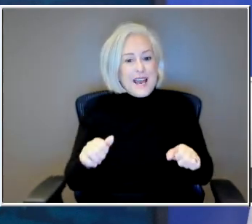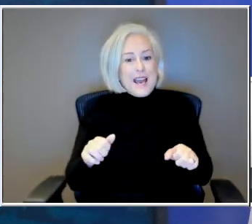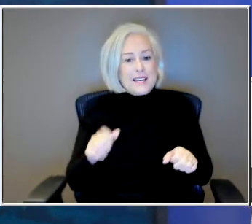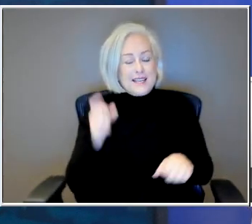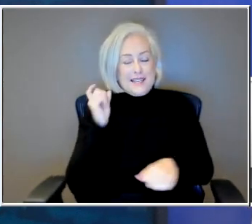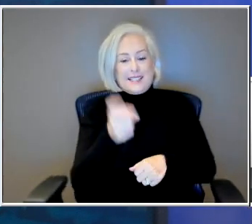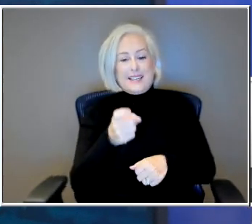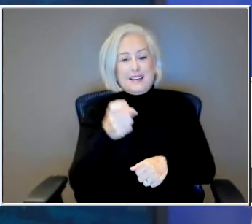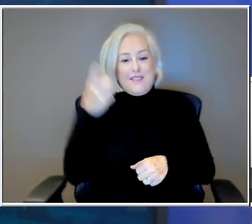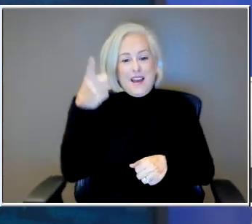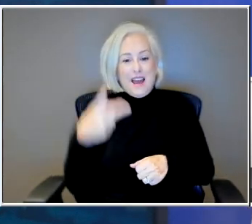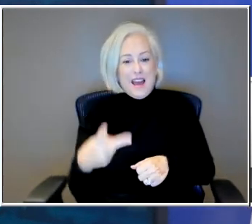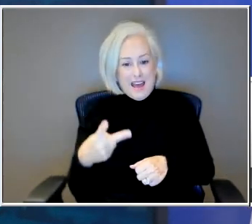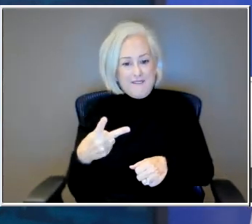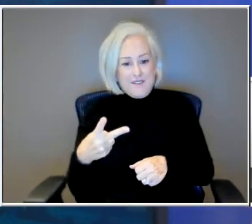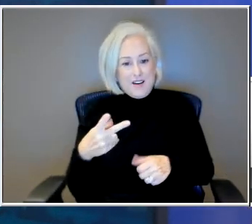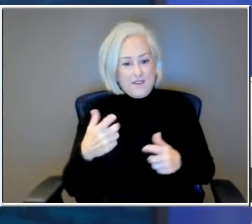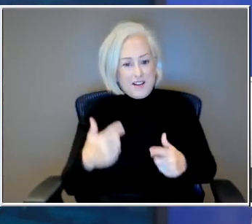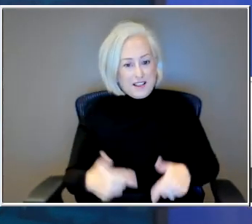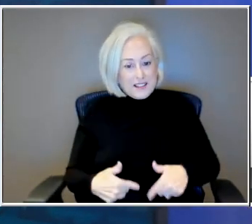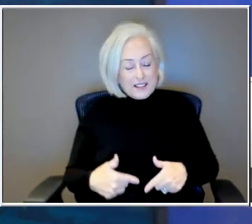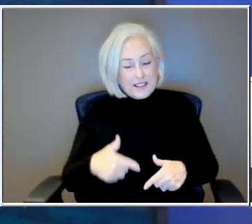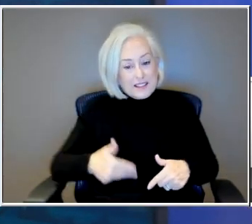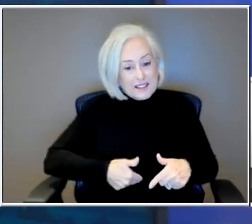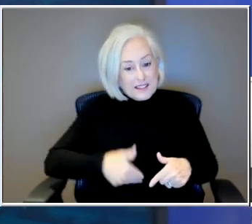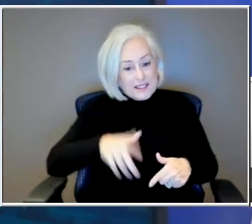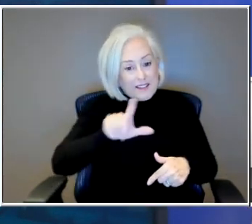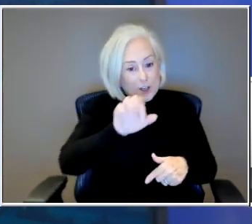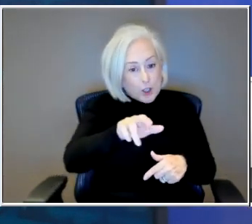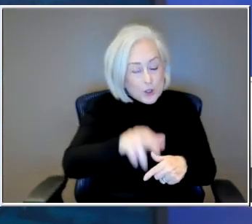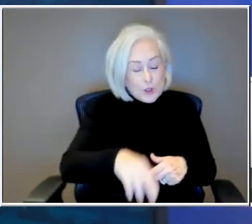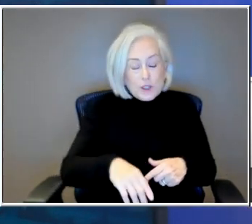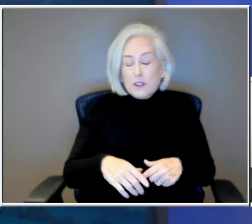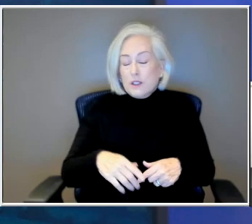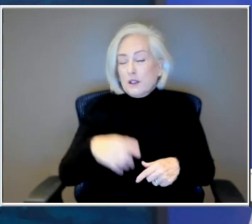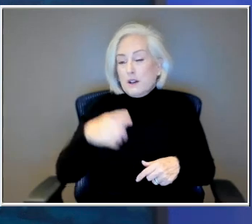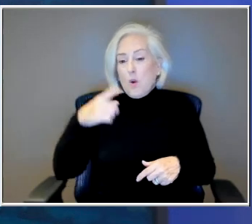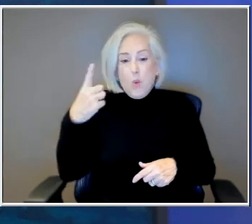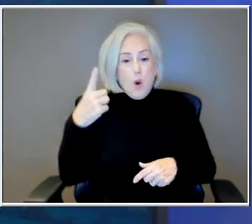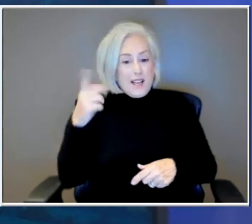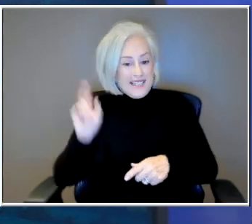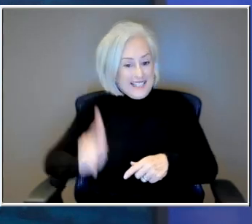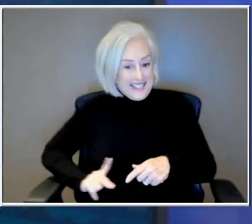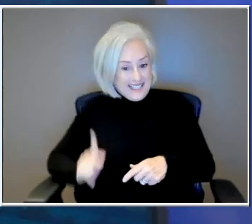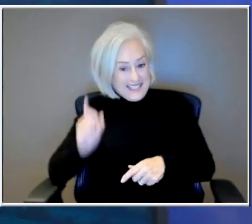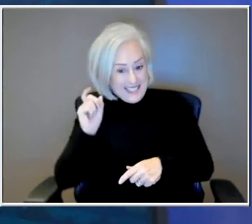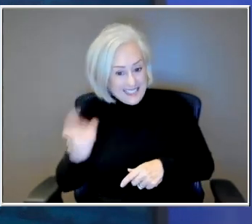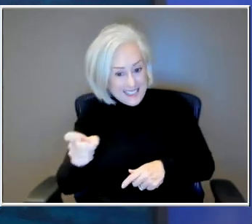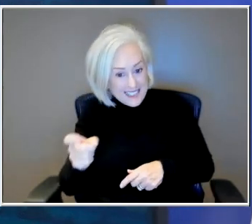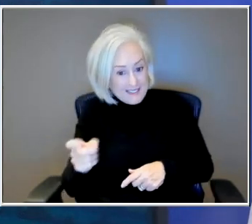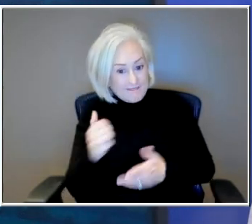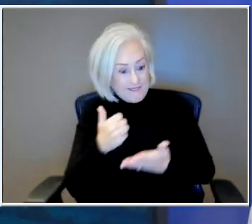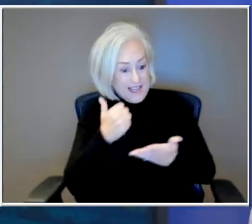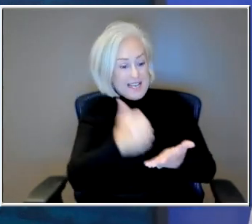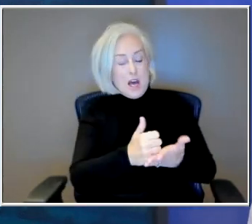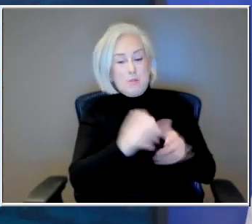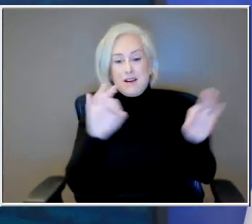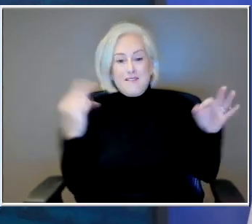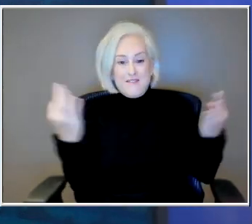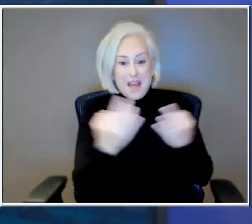half or one of your kidneys, and help not just one people, but a whole family. I mean, look at his family. I mean, he's got his grandkids, he's